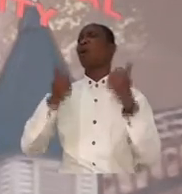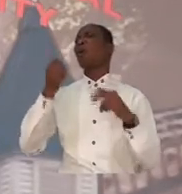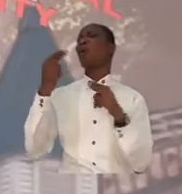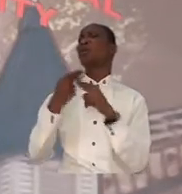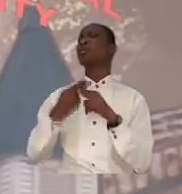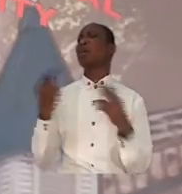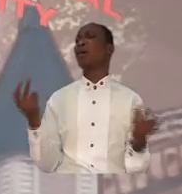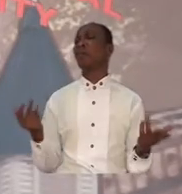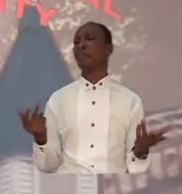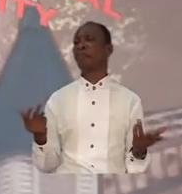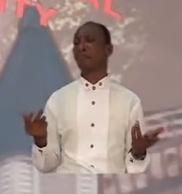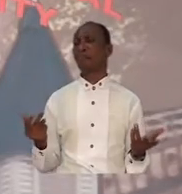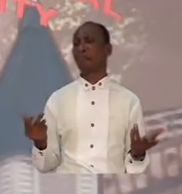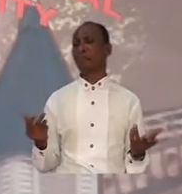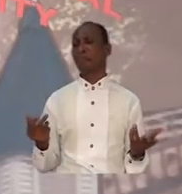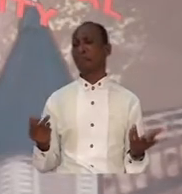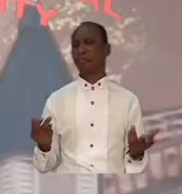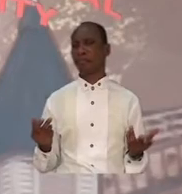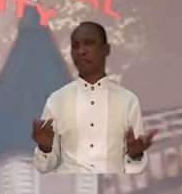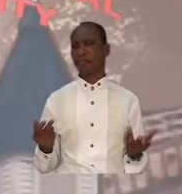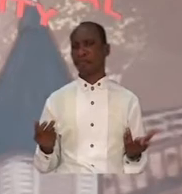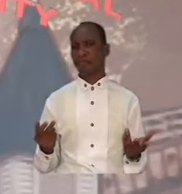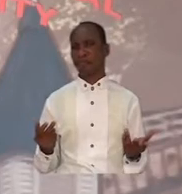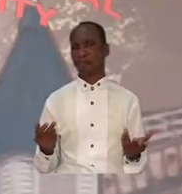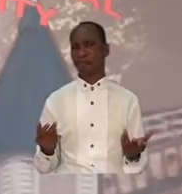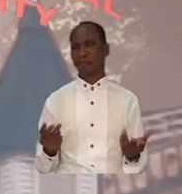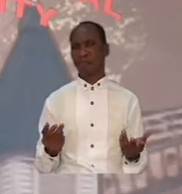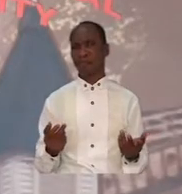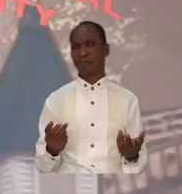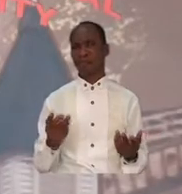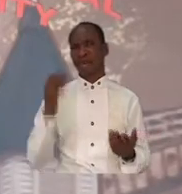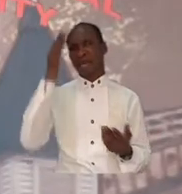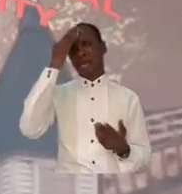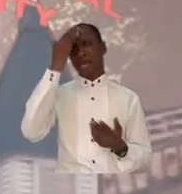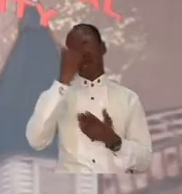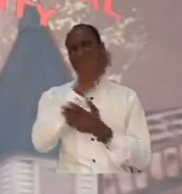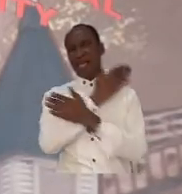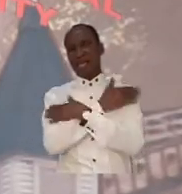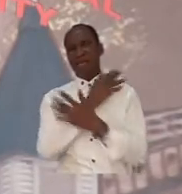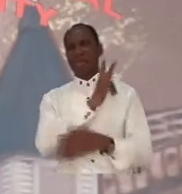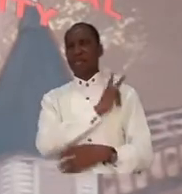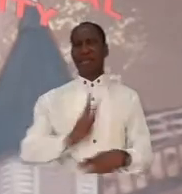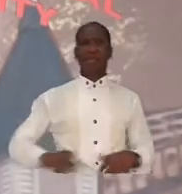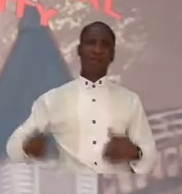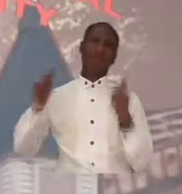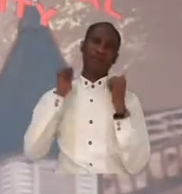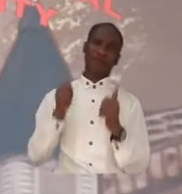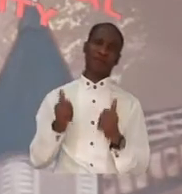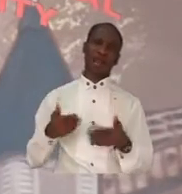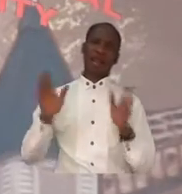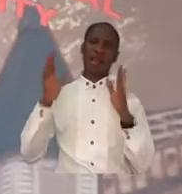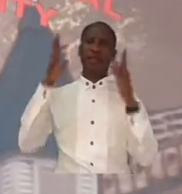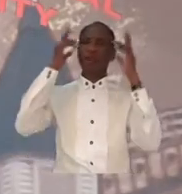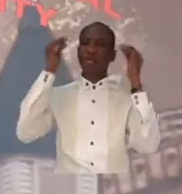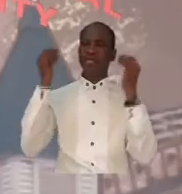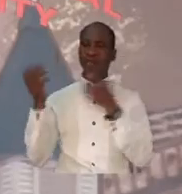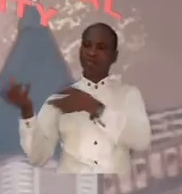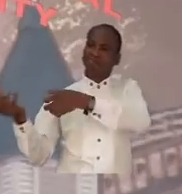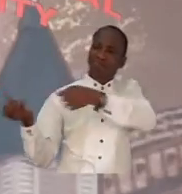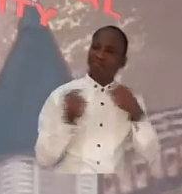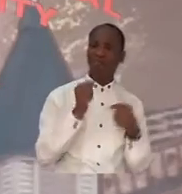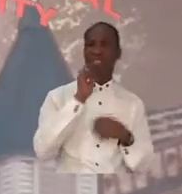has come time of God you sending Moses to go and rescue to redeem the